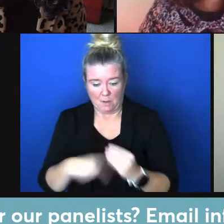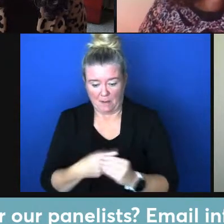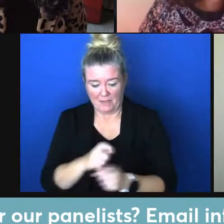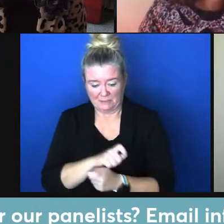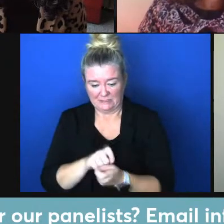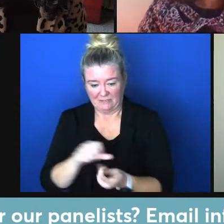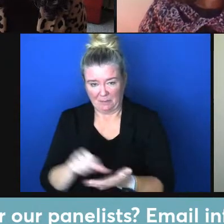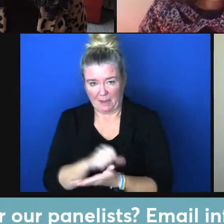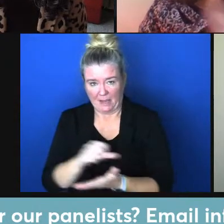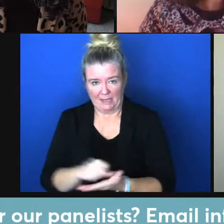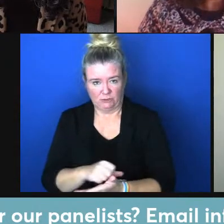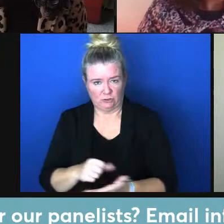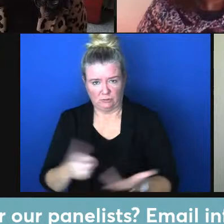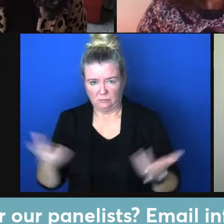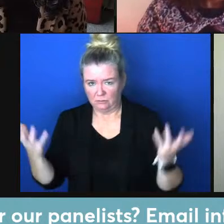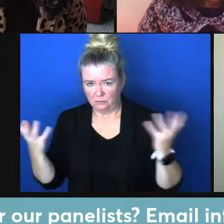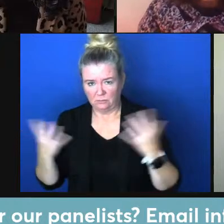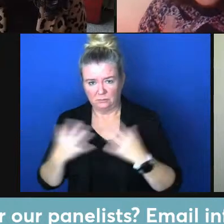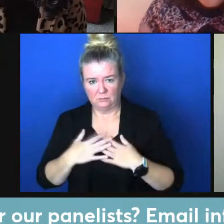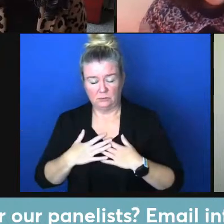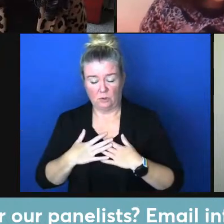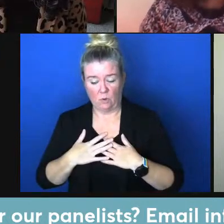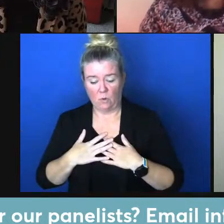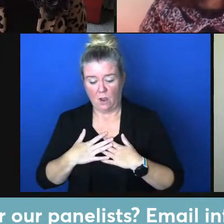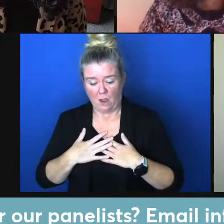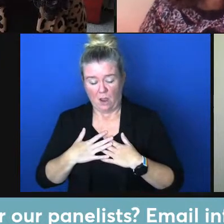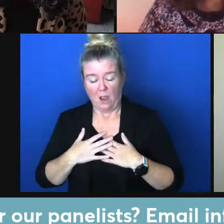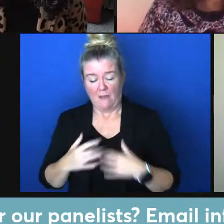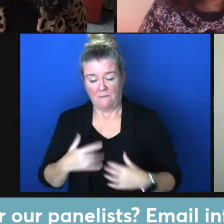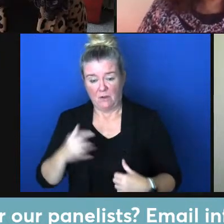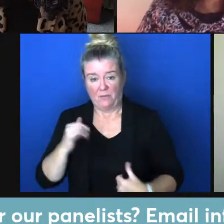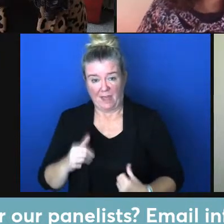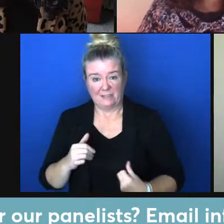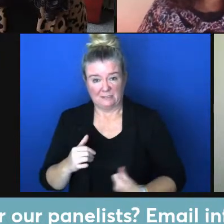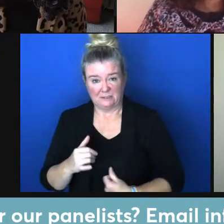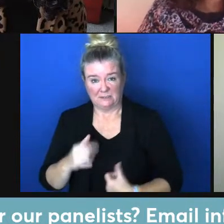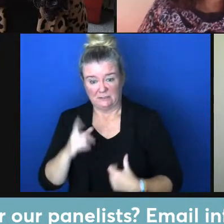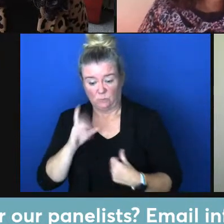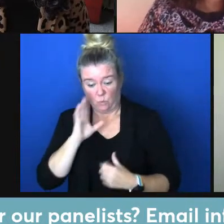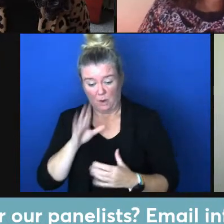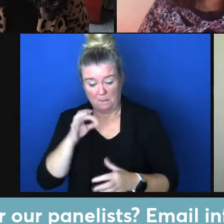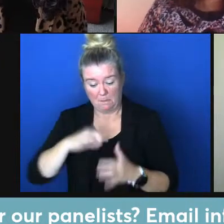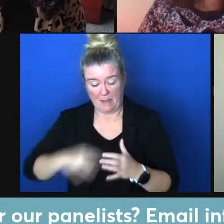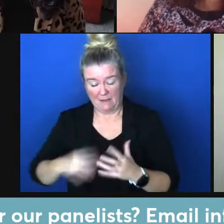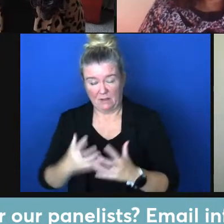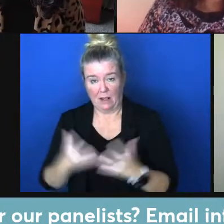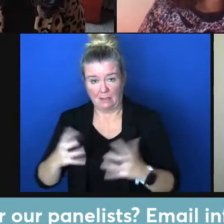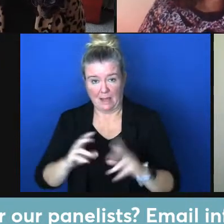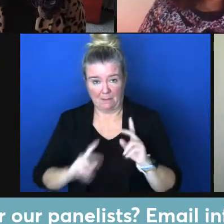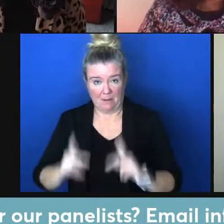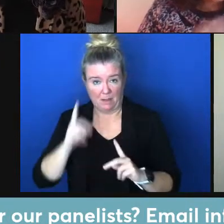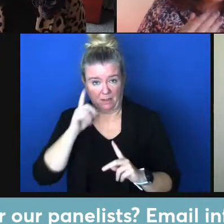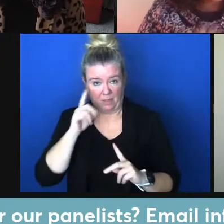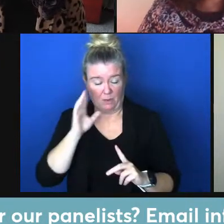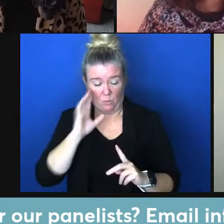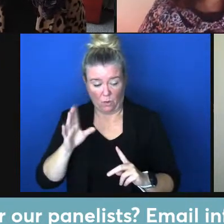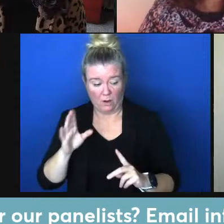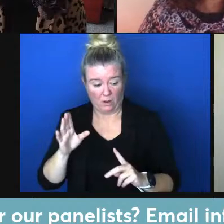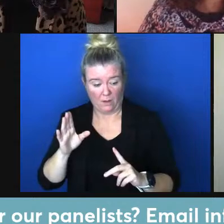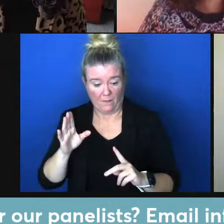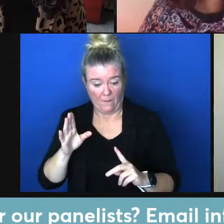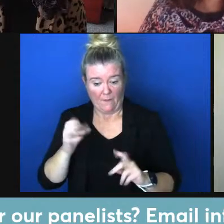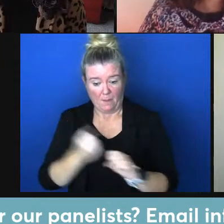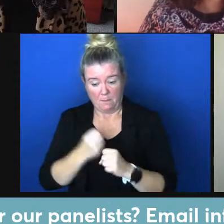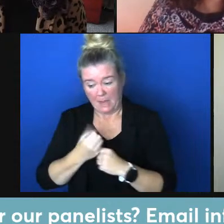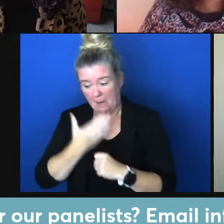page. So I feel that that's something that would benefit a lot of people. I think it would create